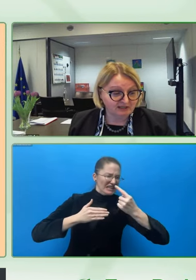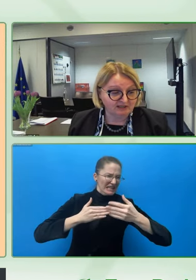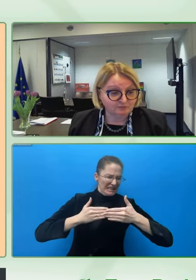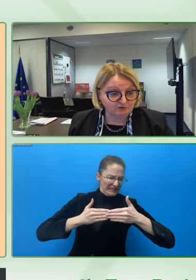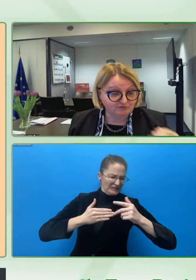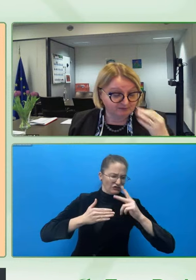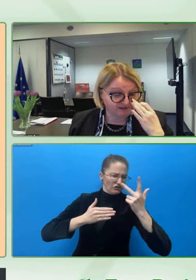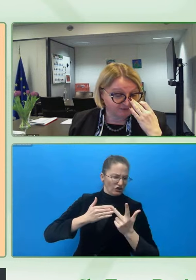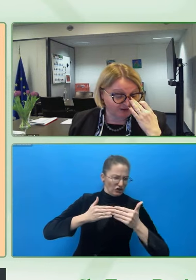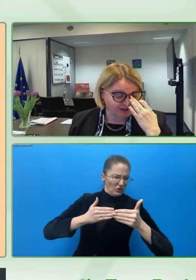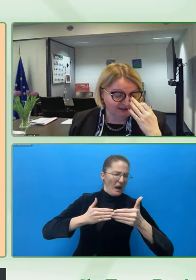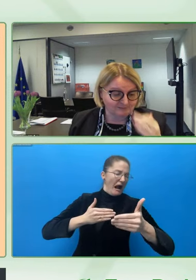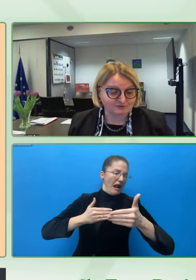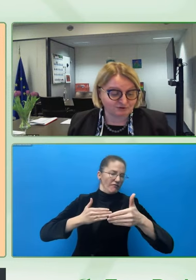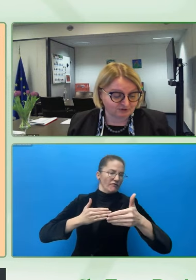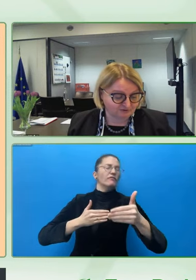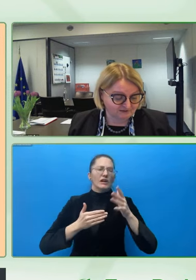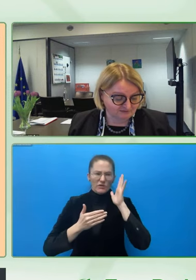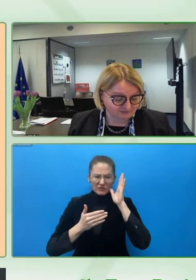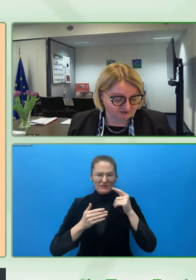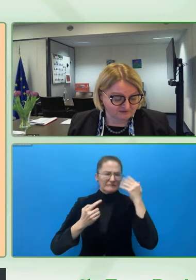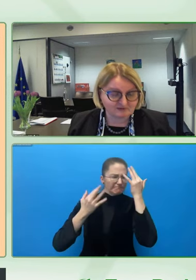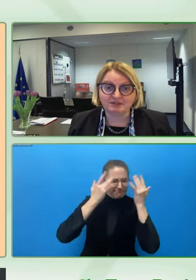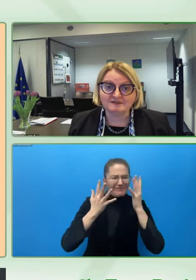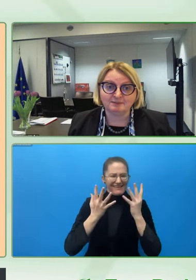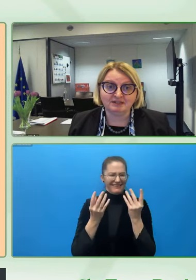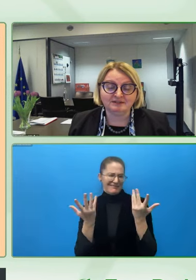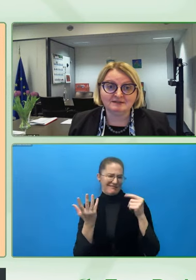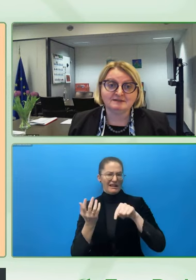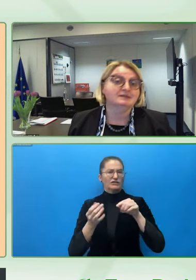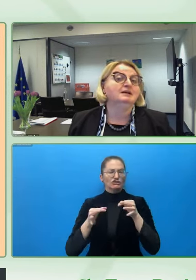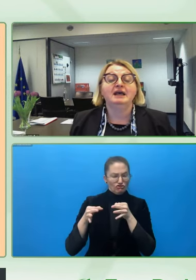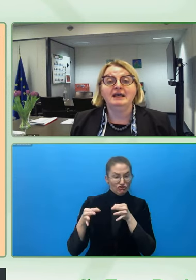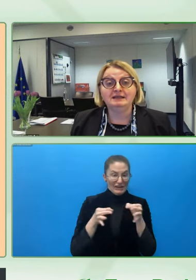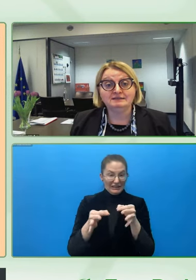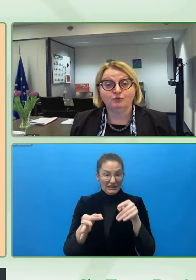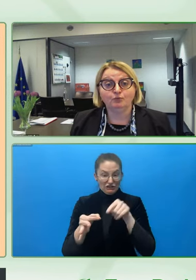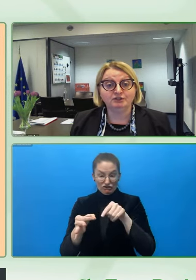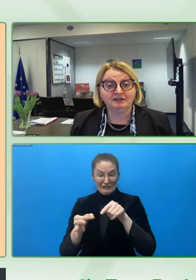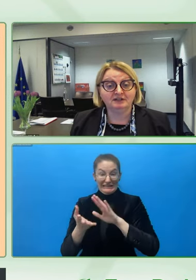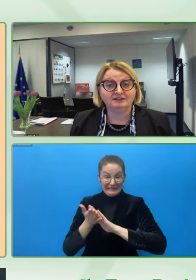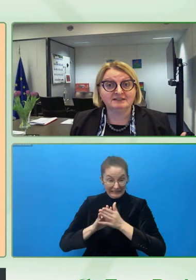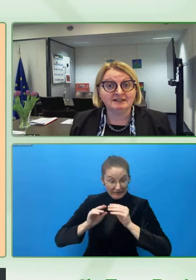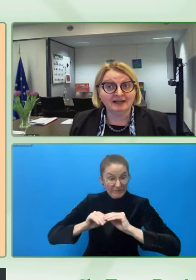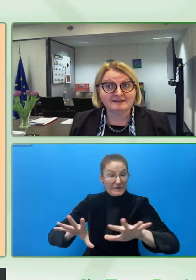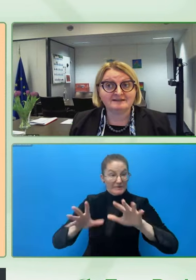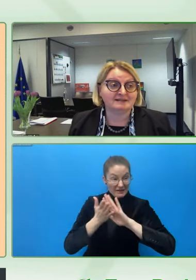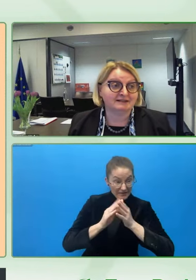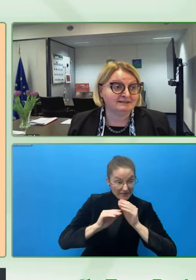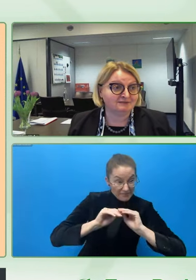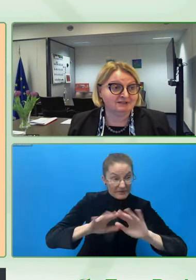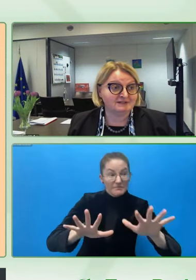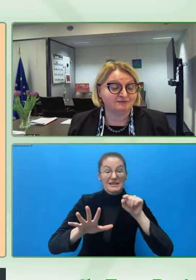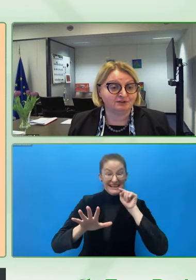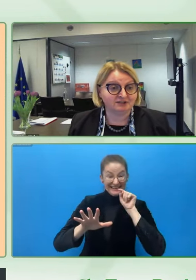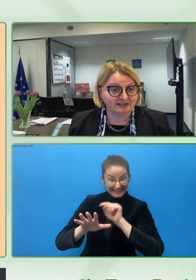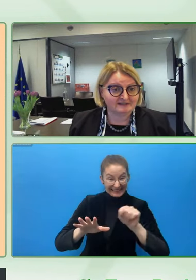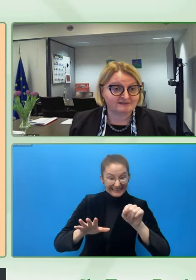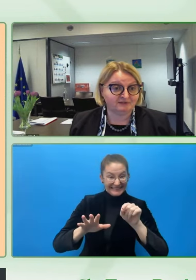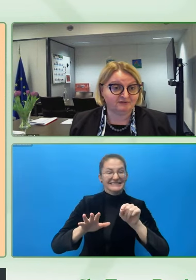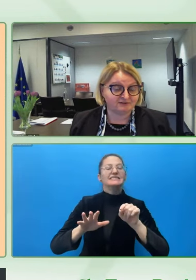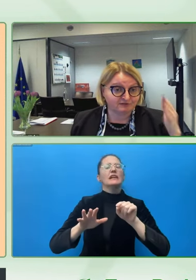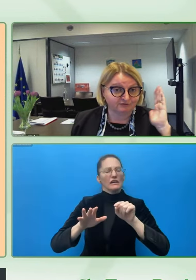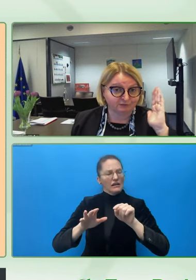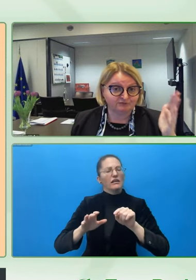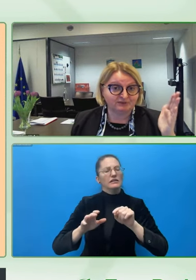moves and movements when it comes to the rights of the persons with disabilities, and what are the next activities for the